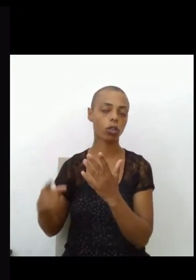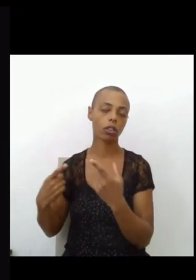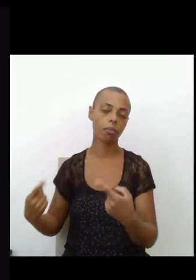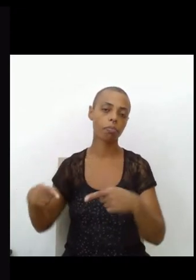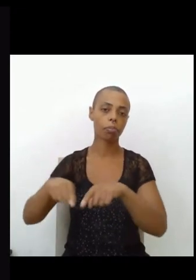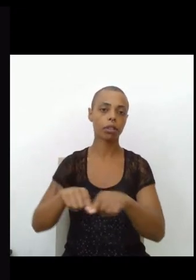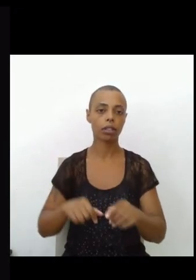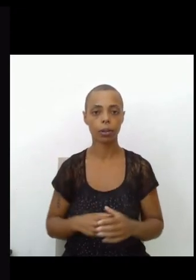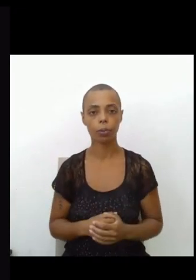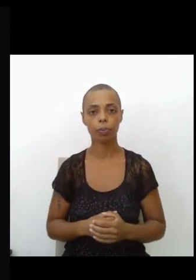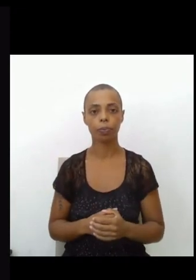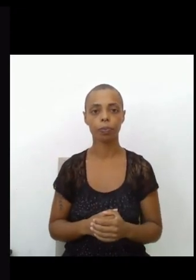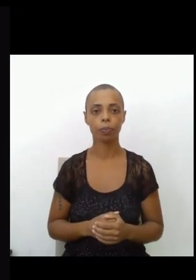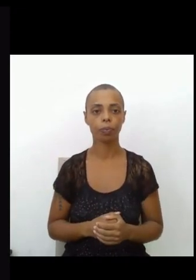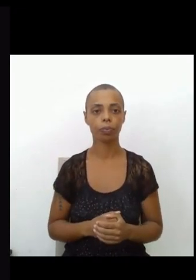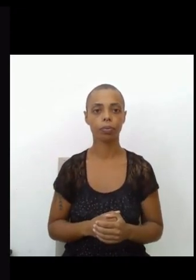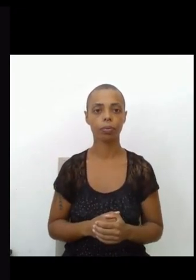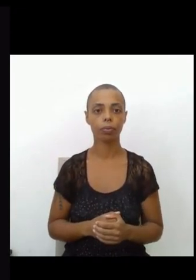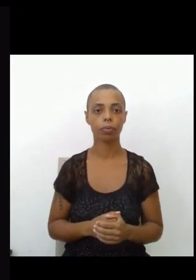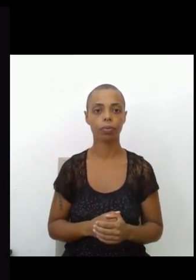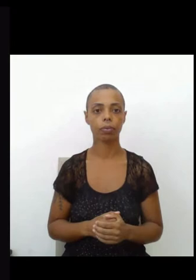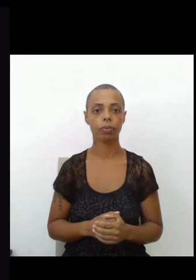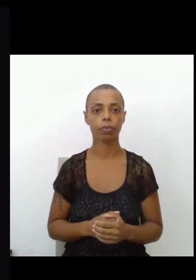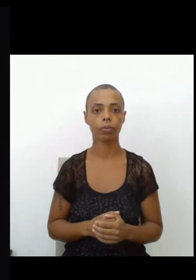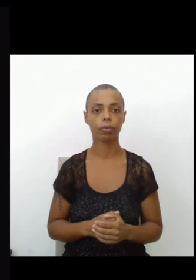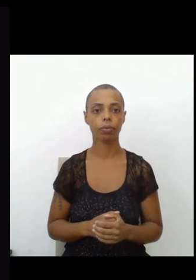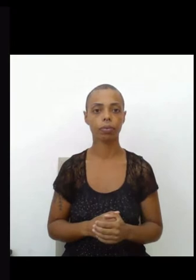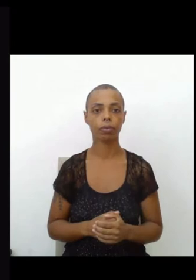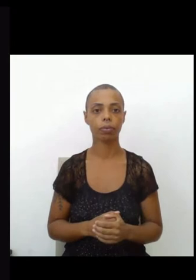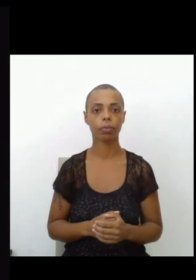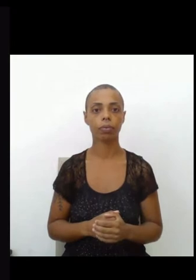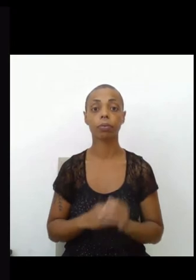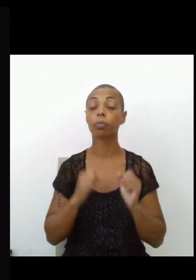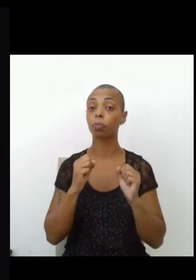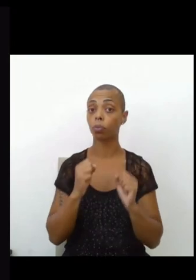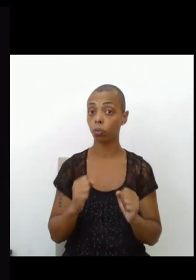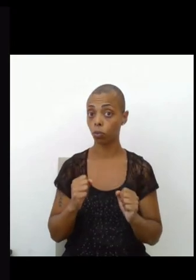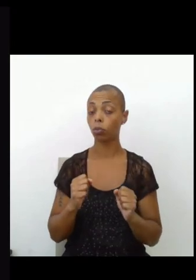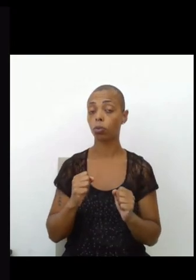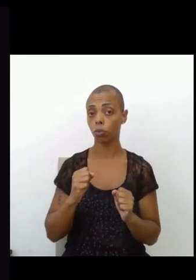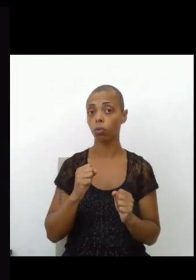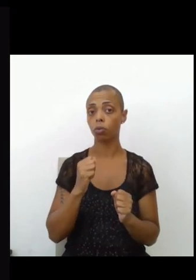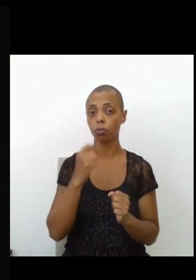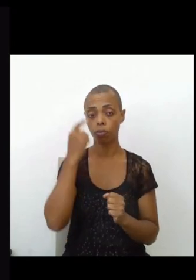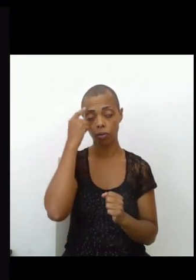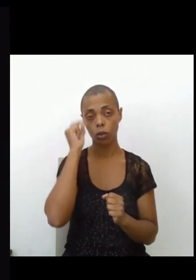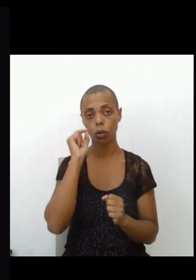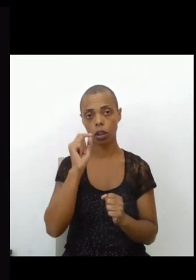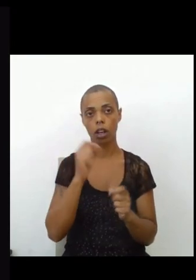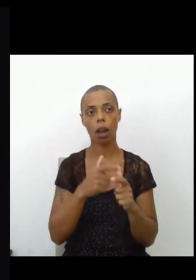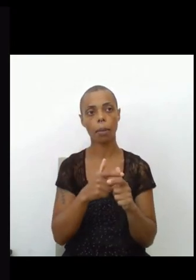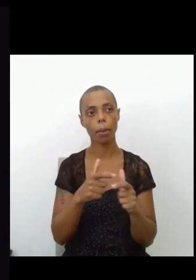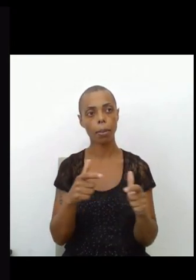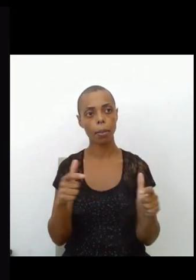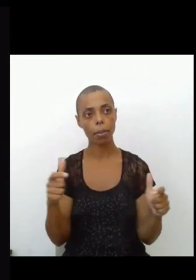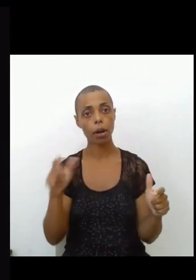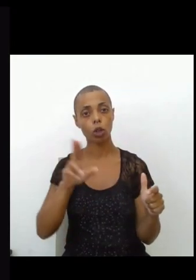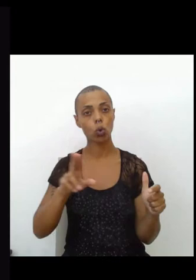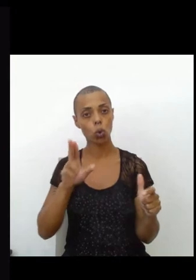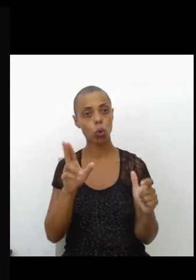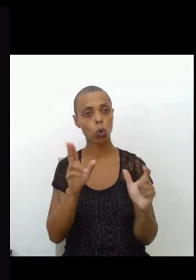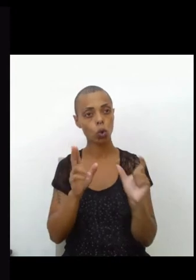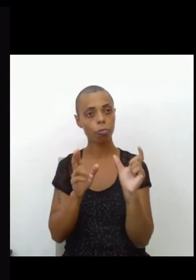it can be argued that with the expansion and use of the acronym came the loss of local